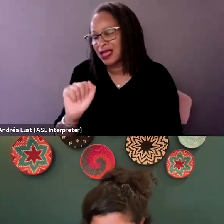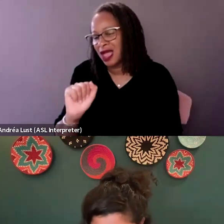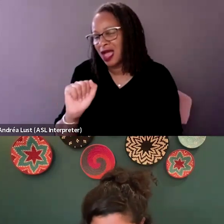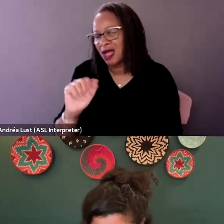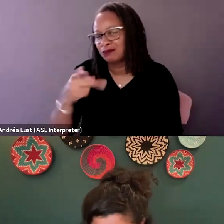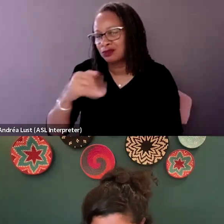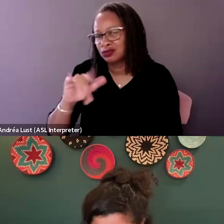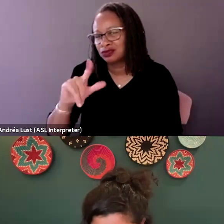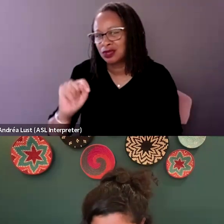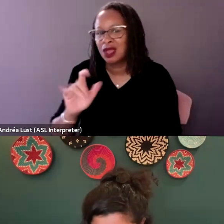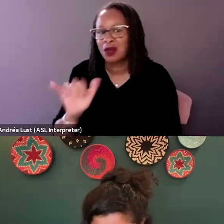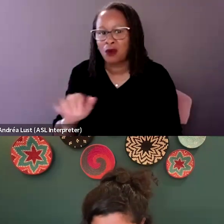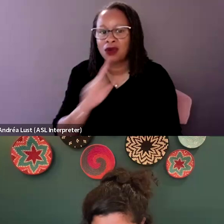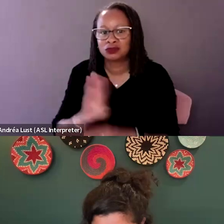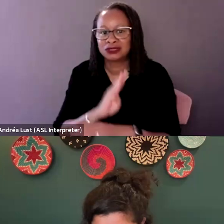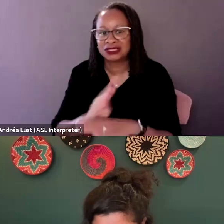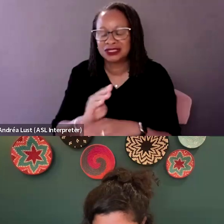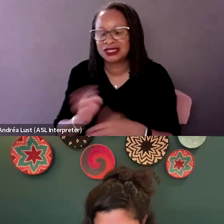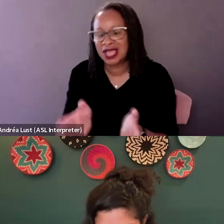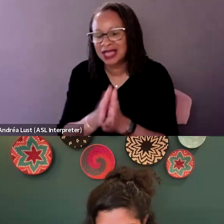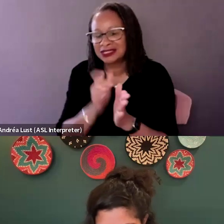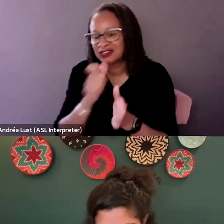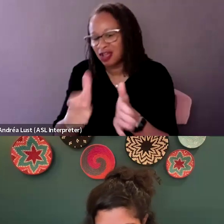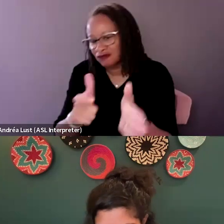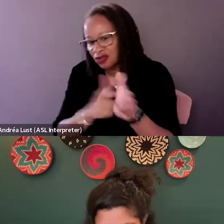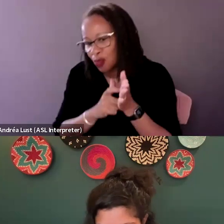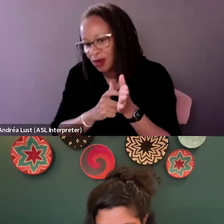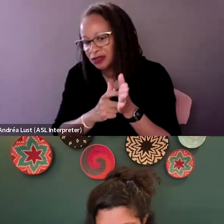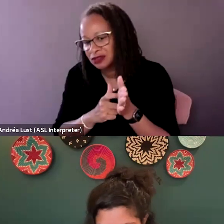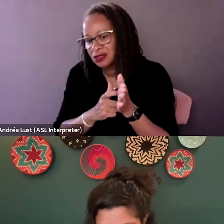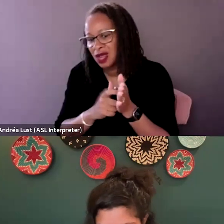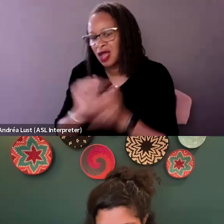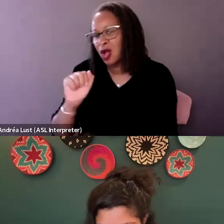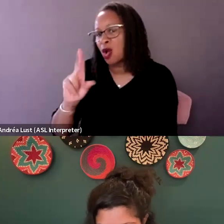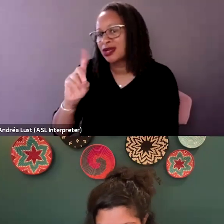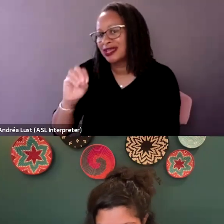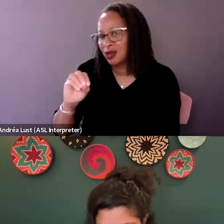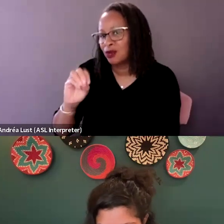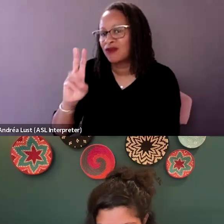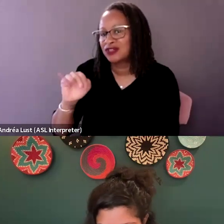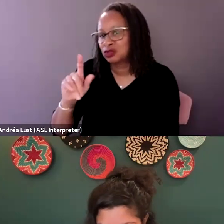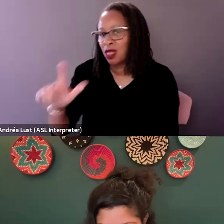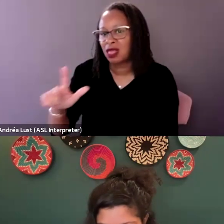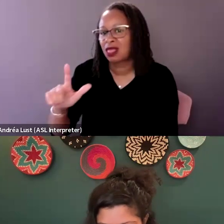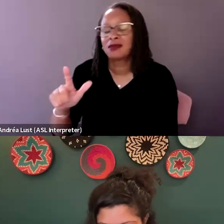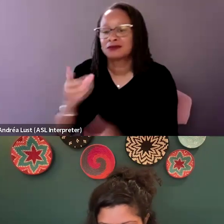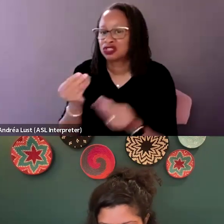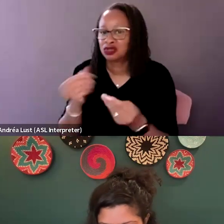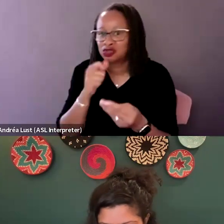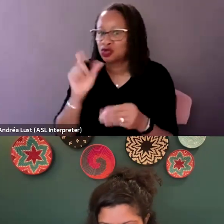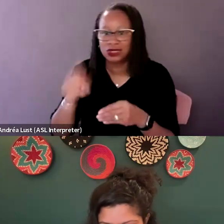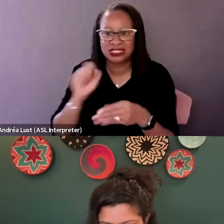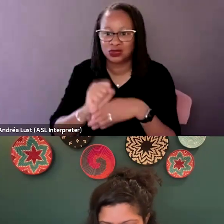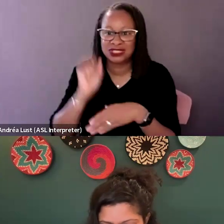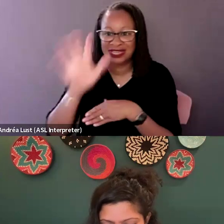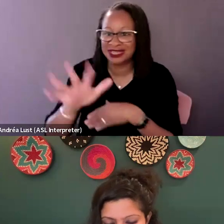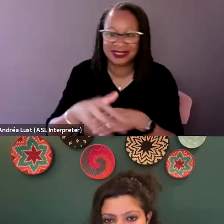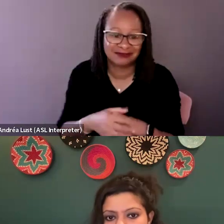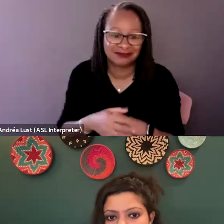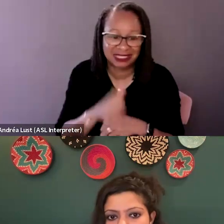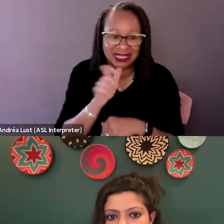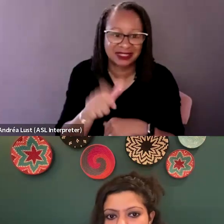funds. Competition is very high. Chances are getting selected are quite low. So what I wanted to ask you guys is that, and